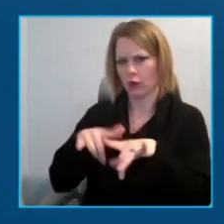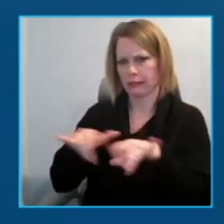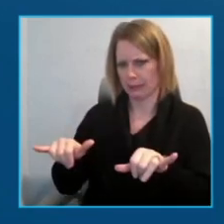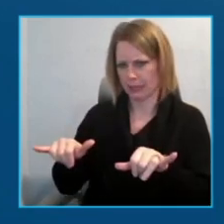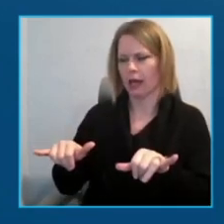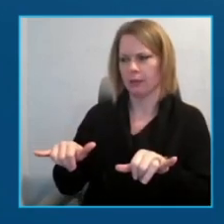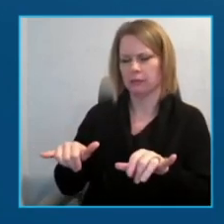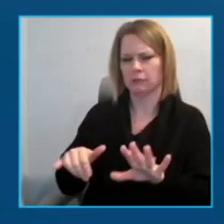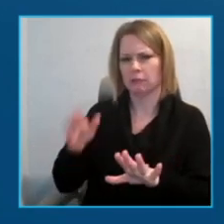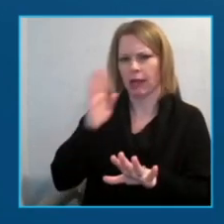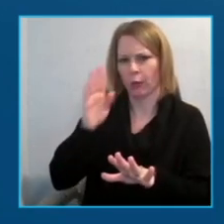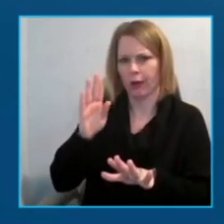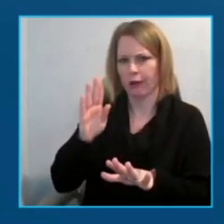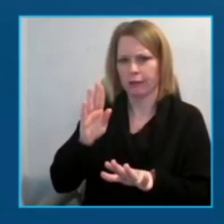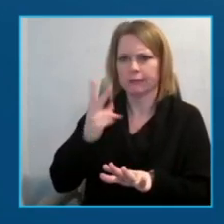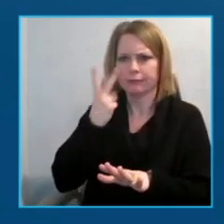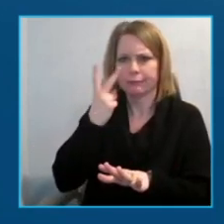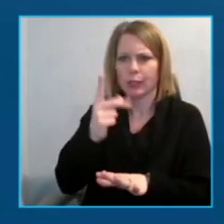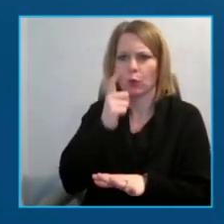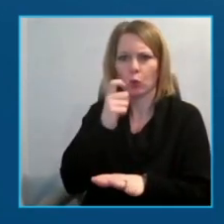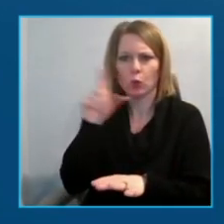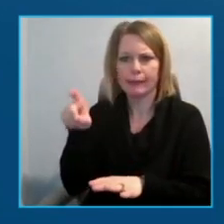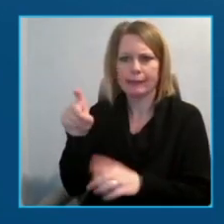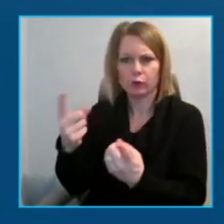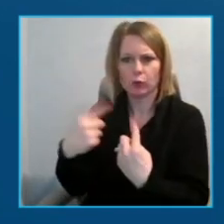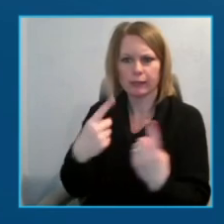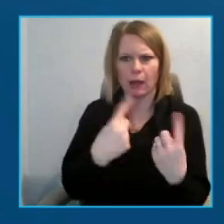respond. Okay.